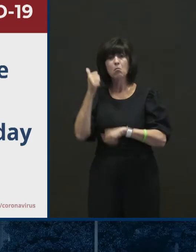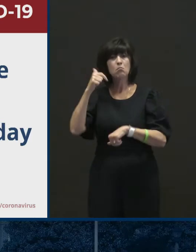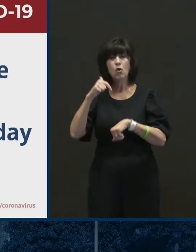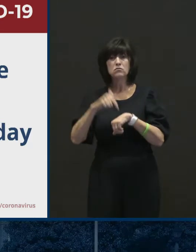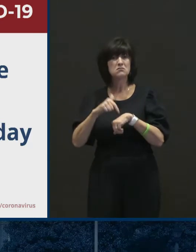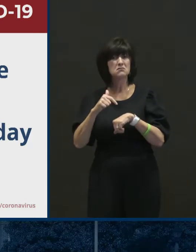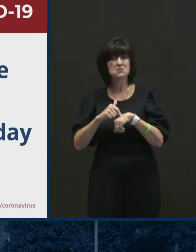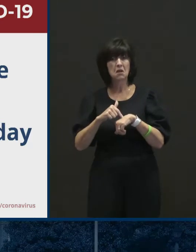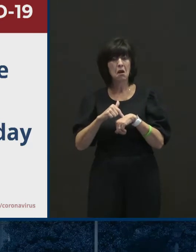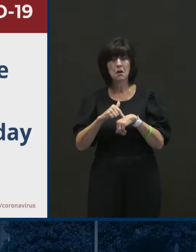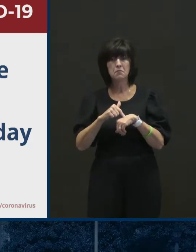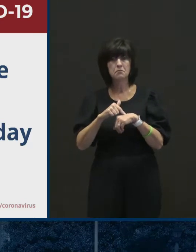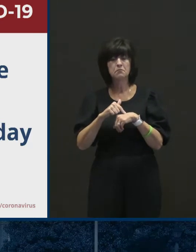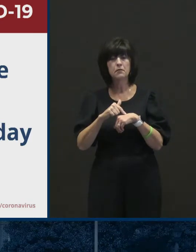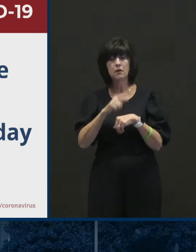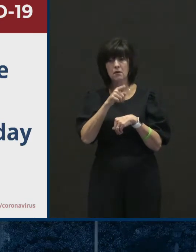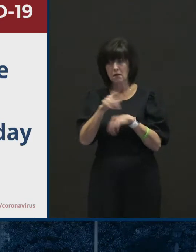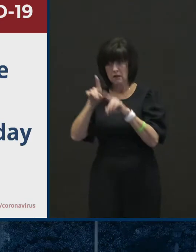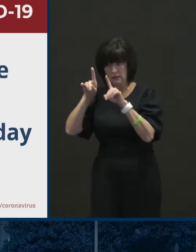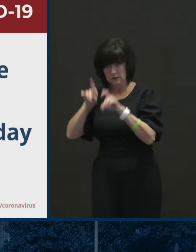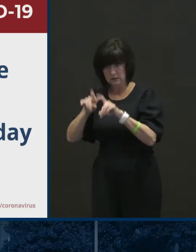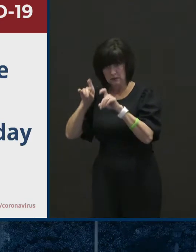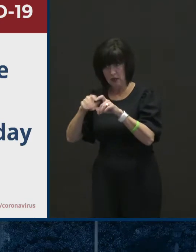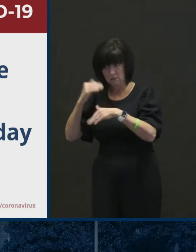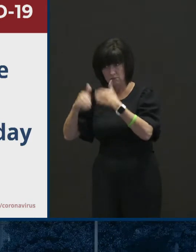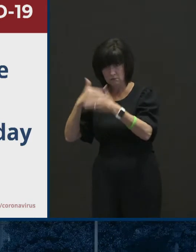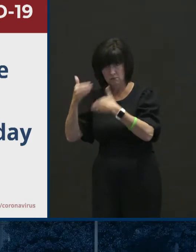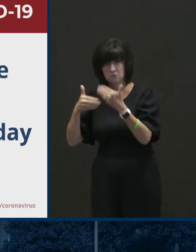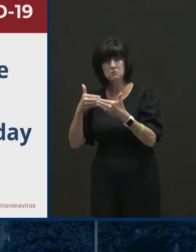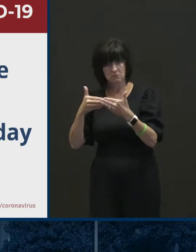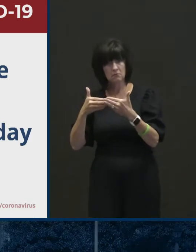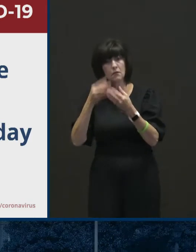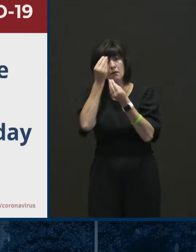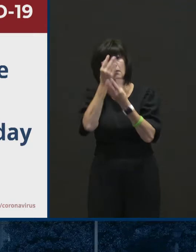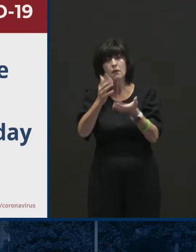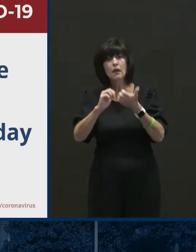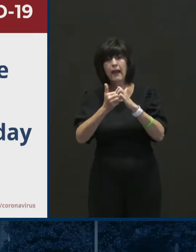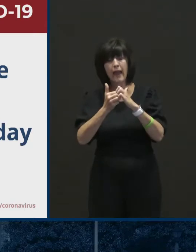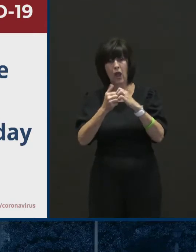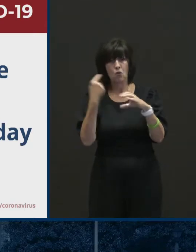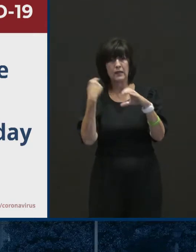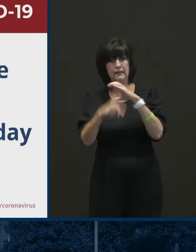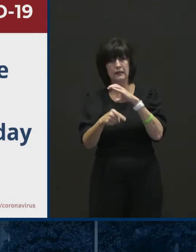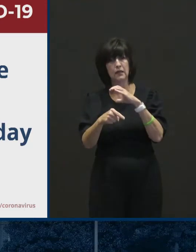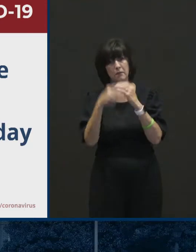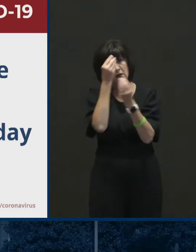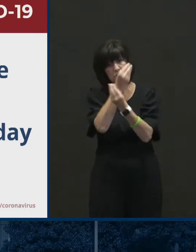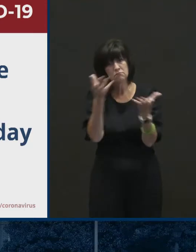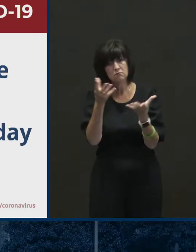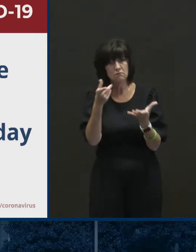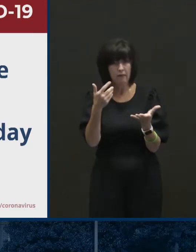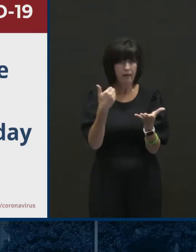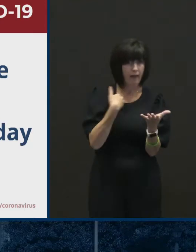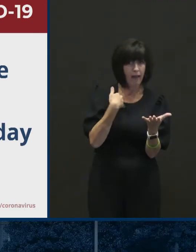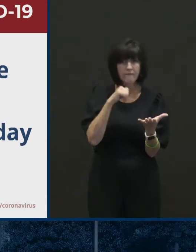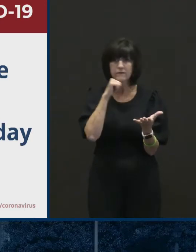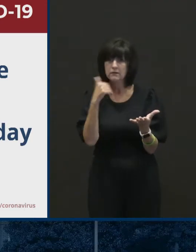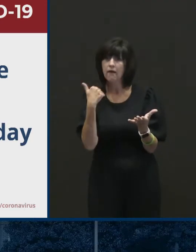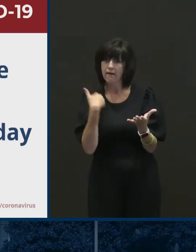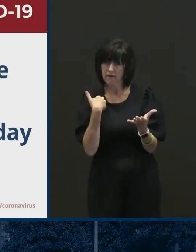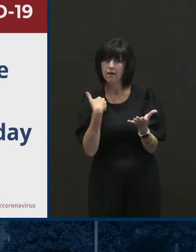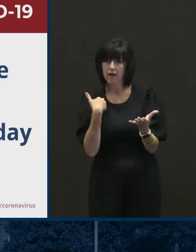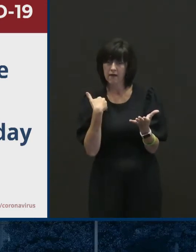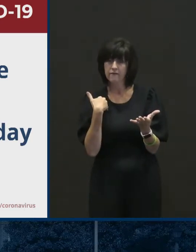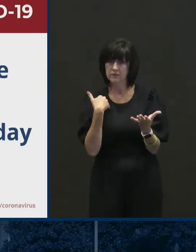email, AJ. And of course, if you do the test at home, it's a whole new thing that AJ will describe to you. You don't have to go out to a testing site. But these